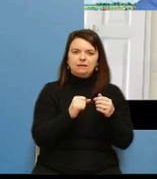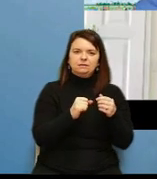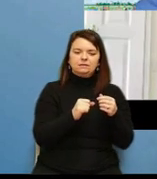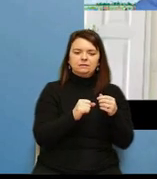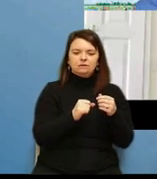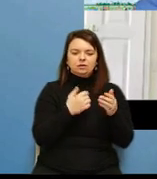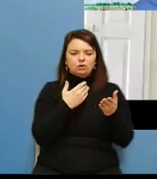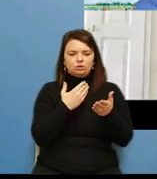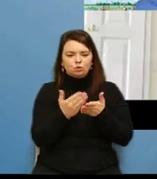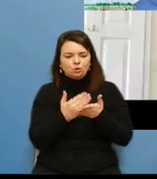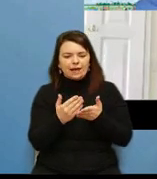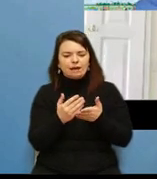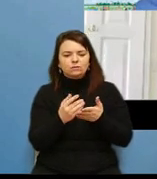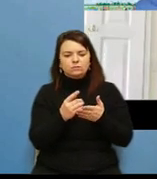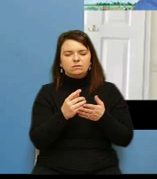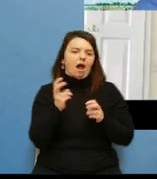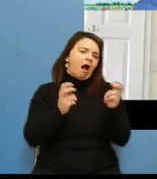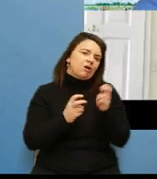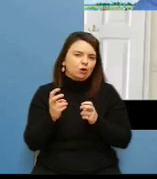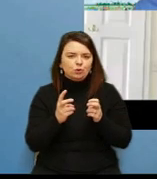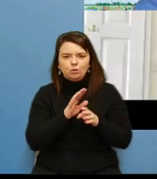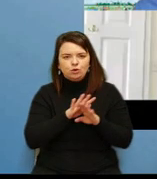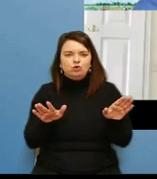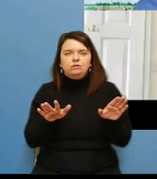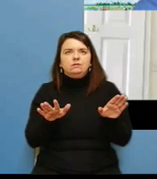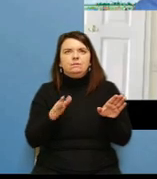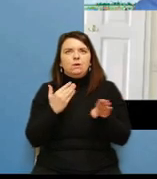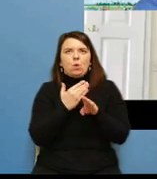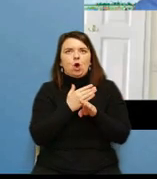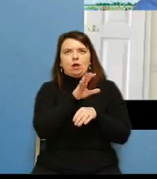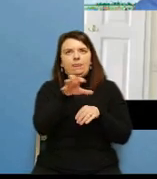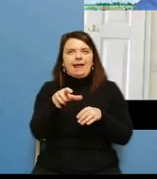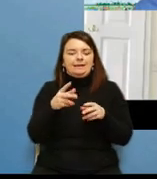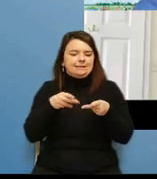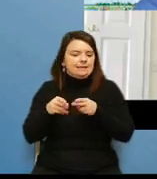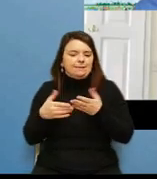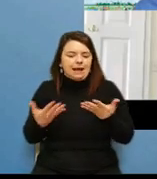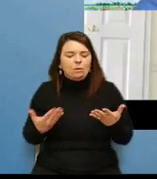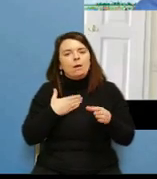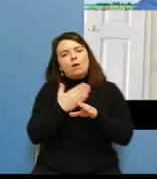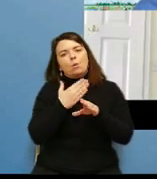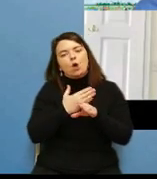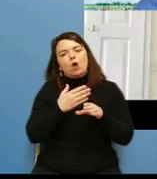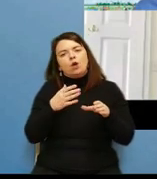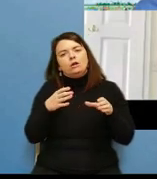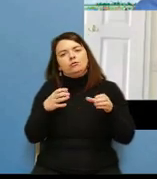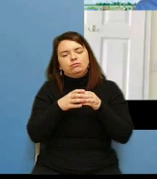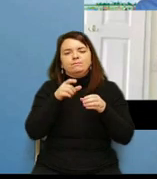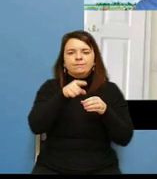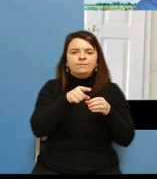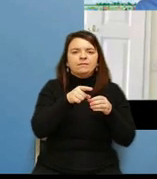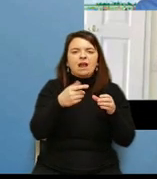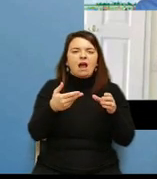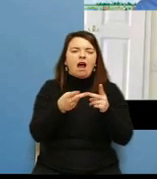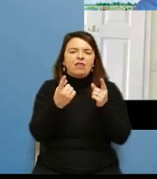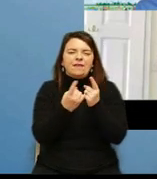deliver themselves on things that they should work. You could argue, we should be working on anyway as a system. We've also got a